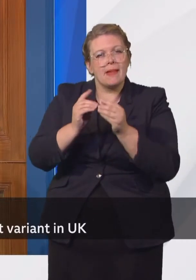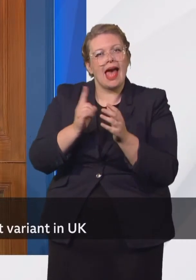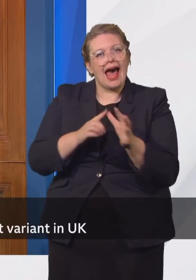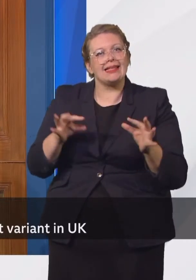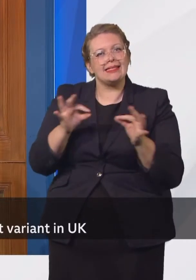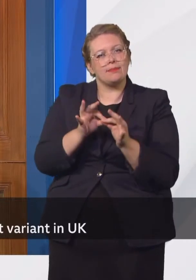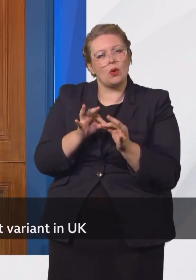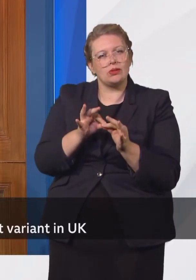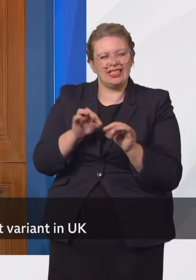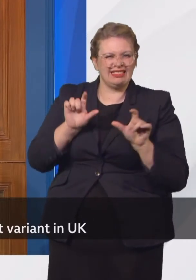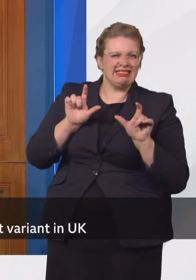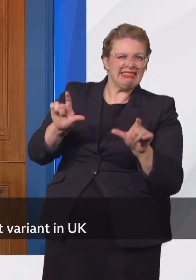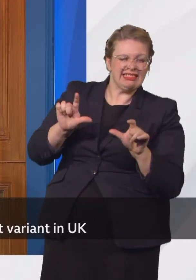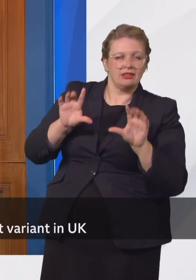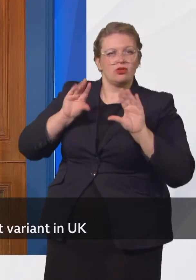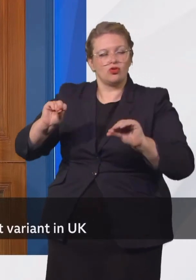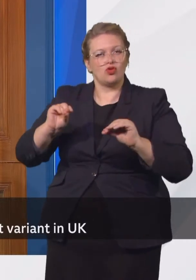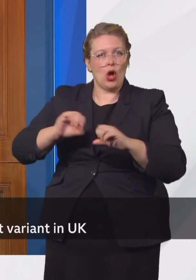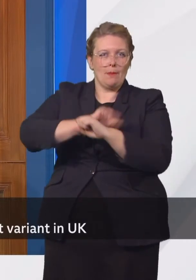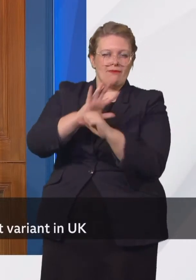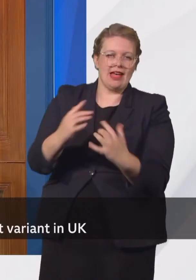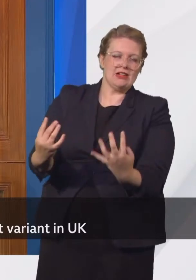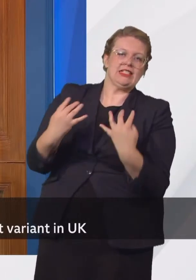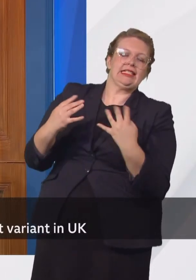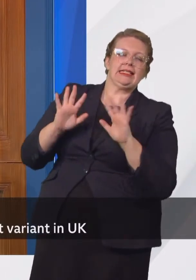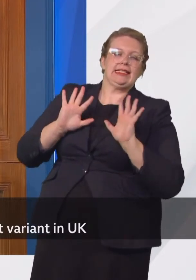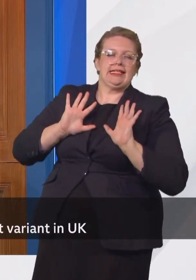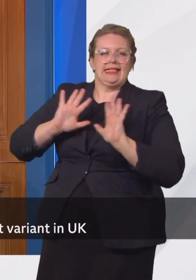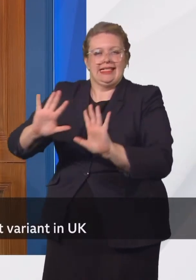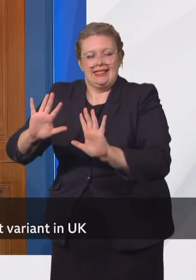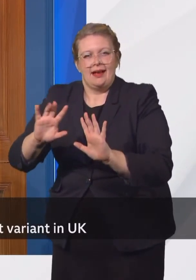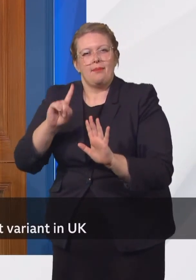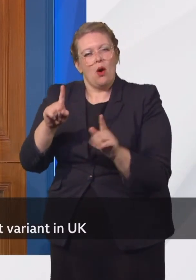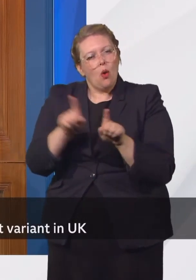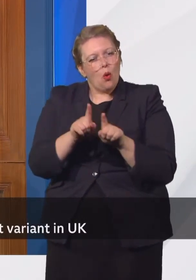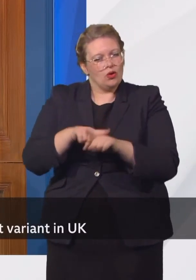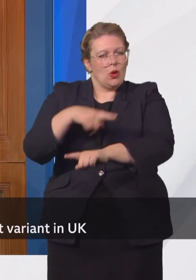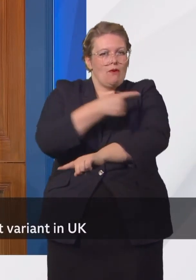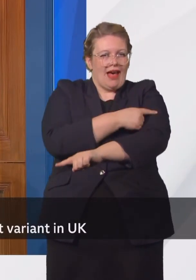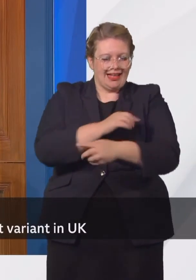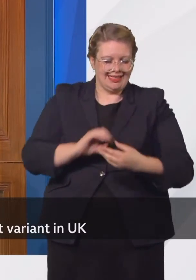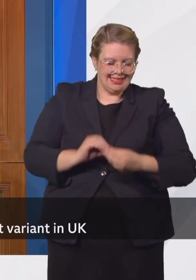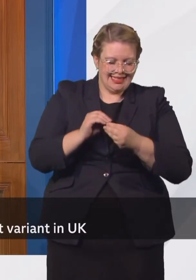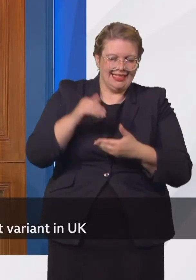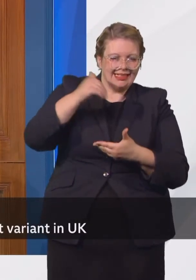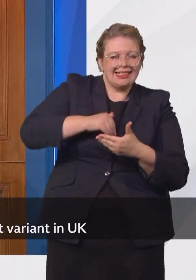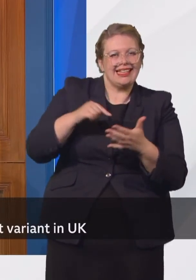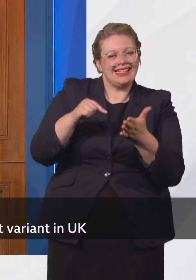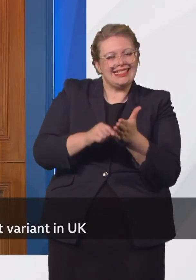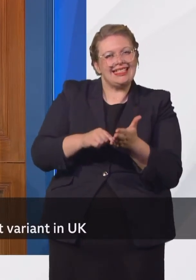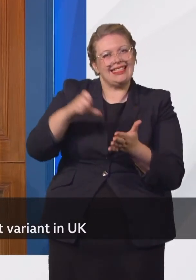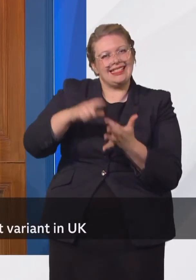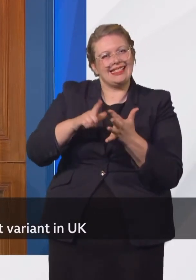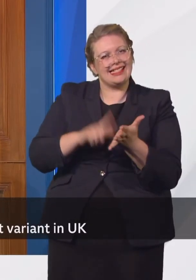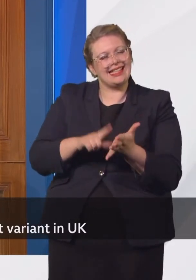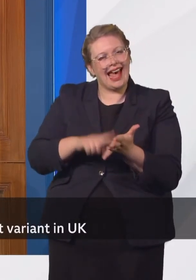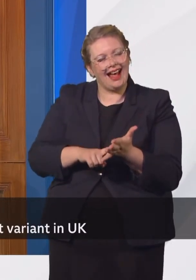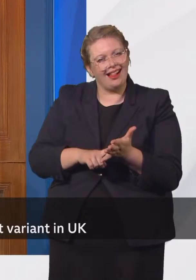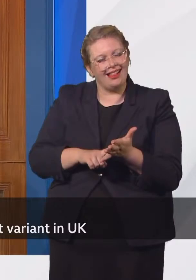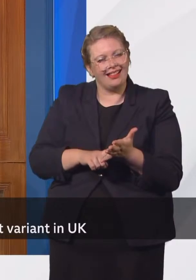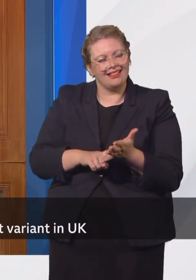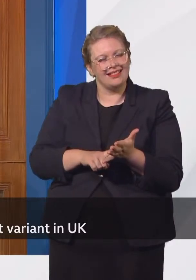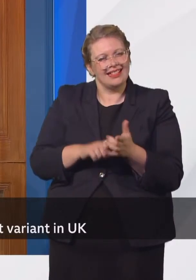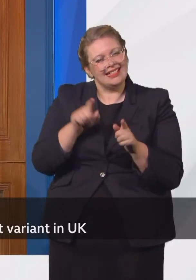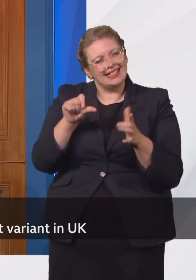way. And so what I'd say at the moment is that we do see that as we go